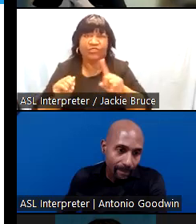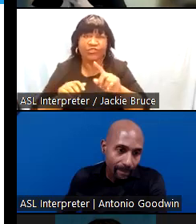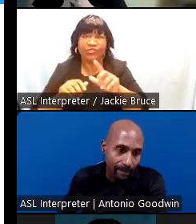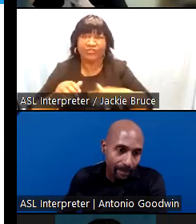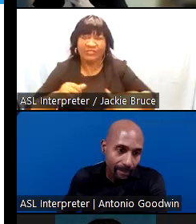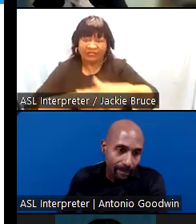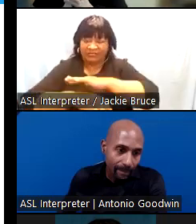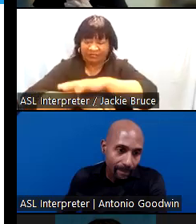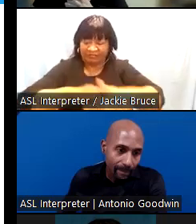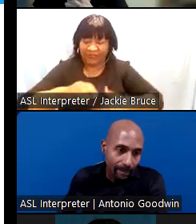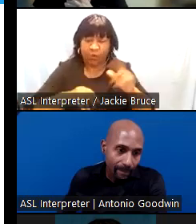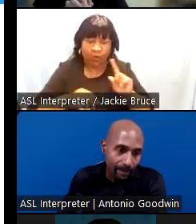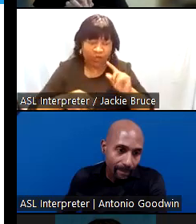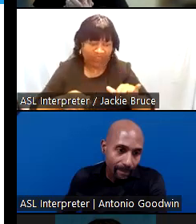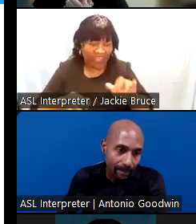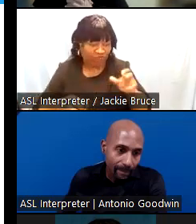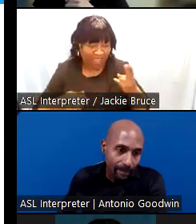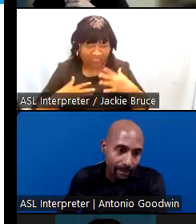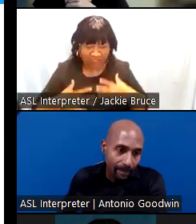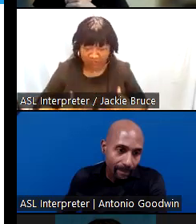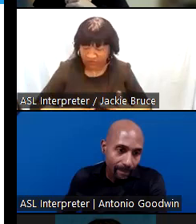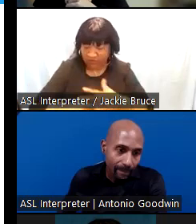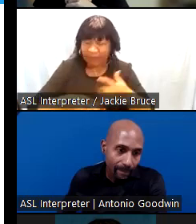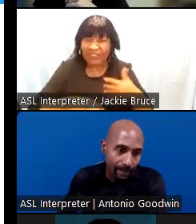rash is covered with clothing.